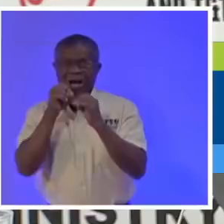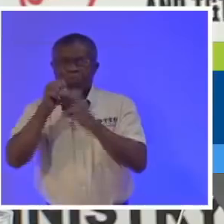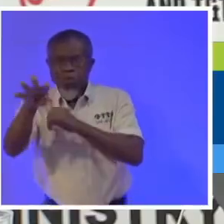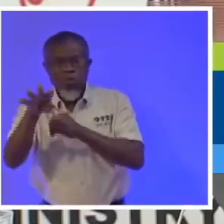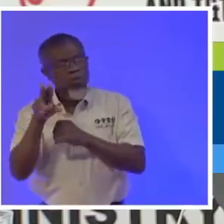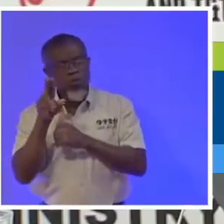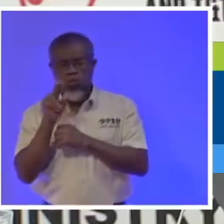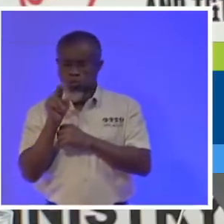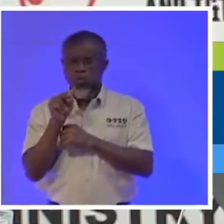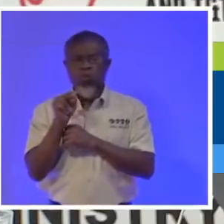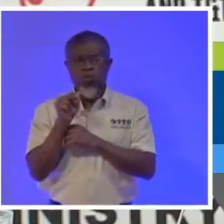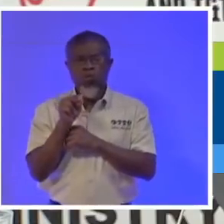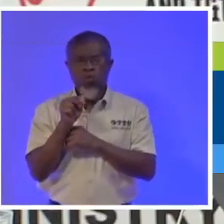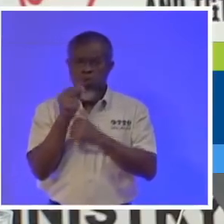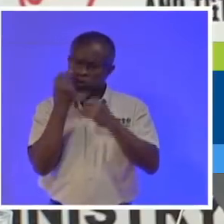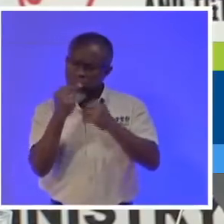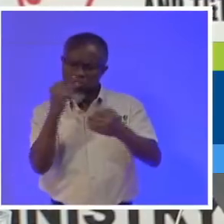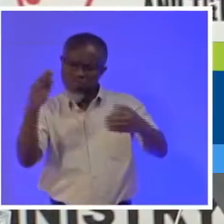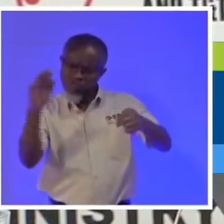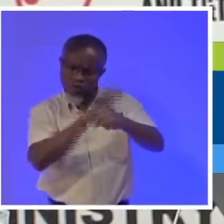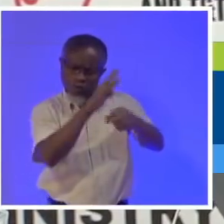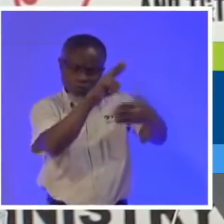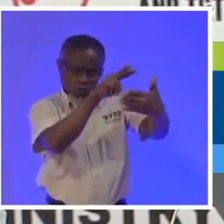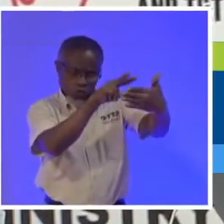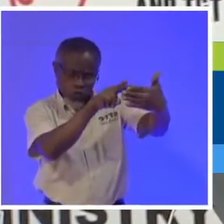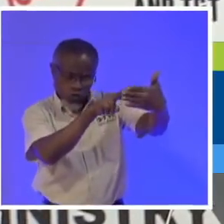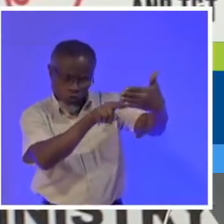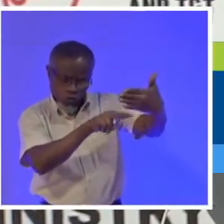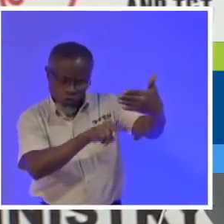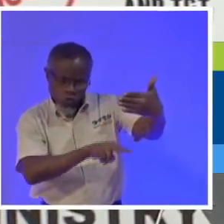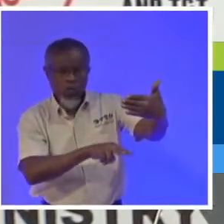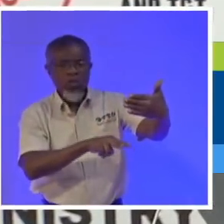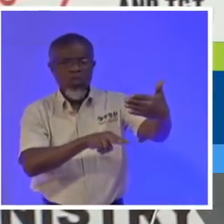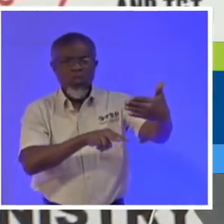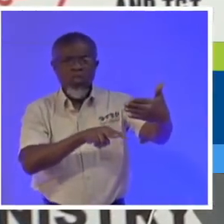Look at the entire report and let us make